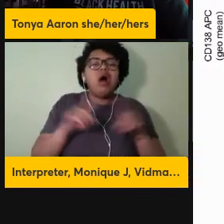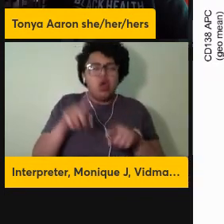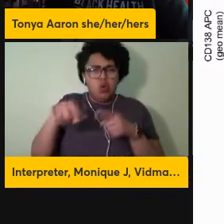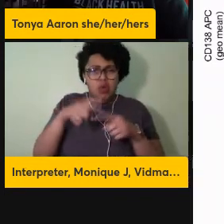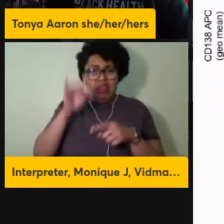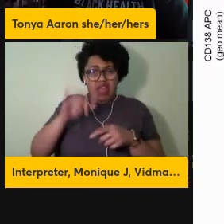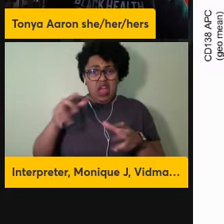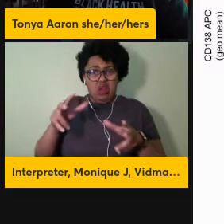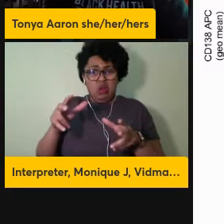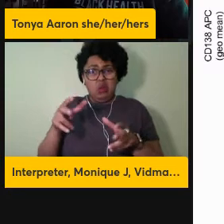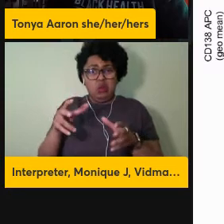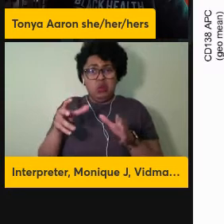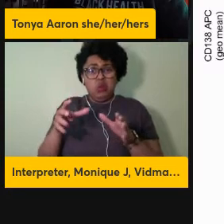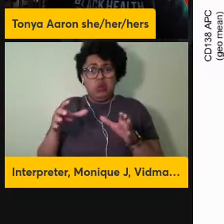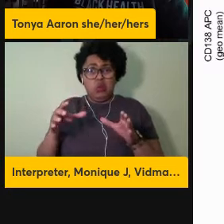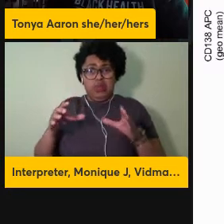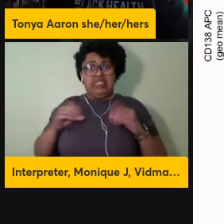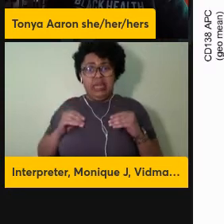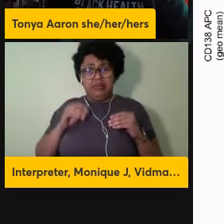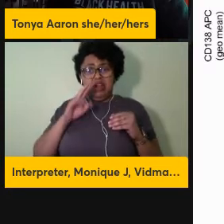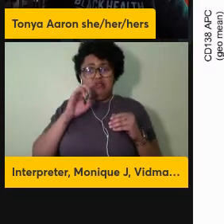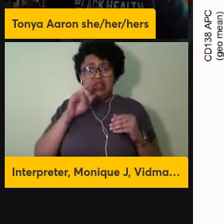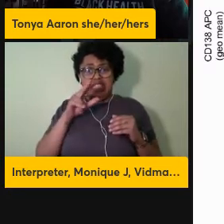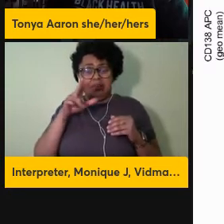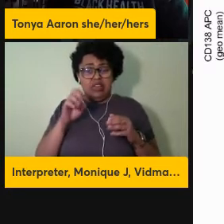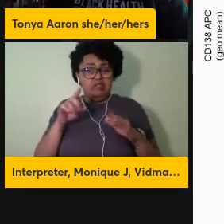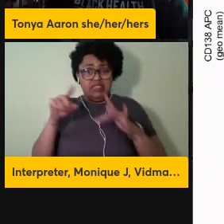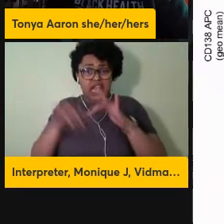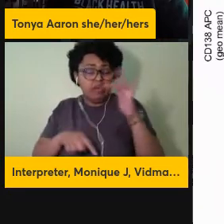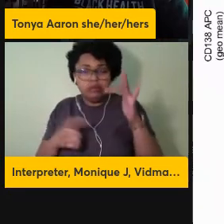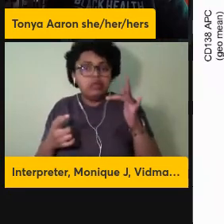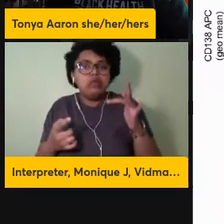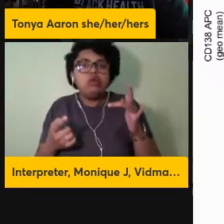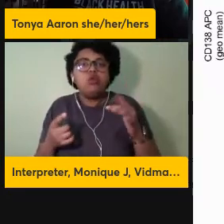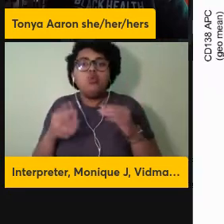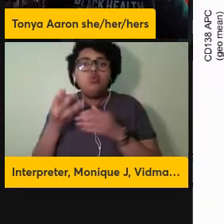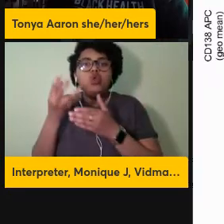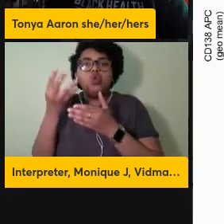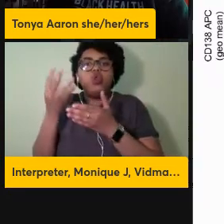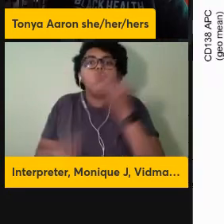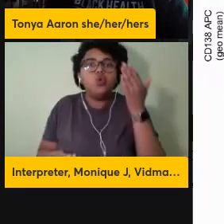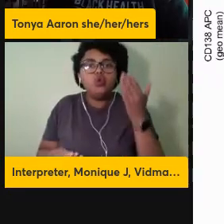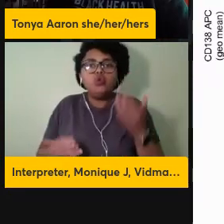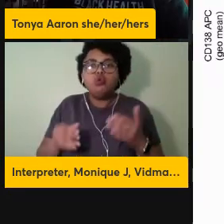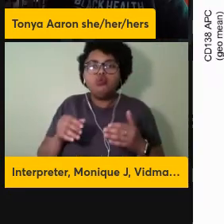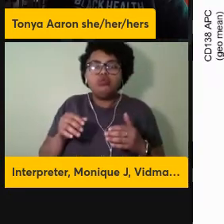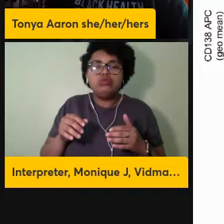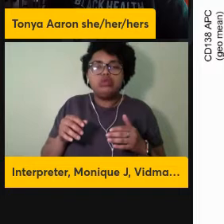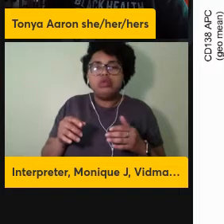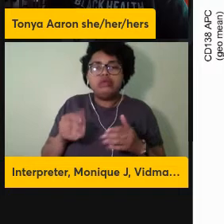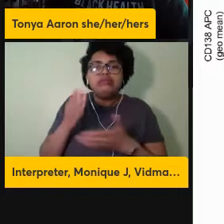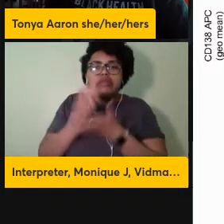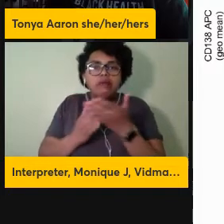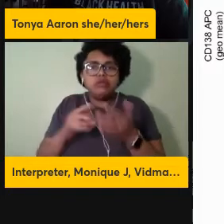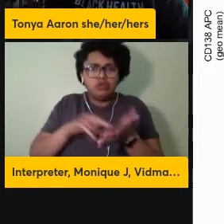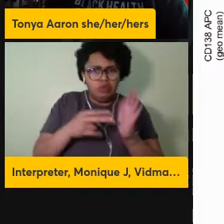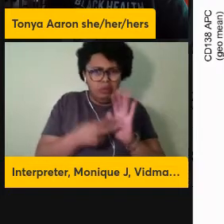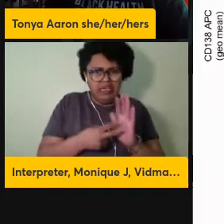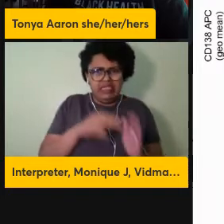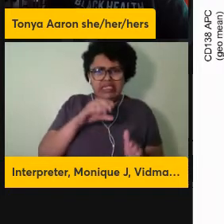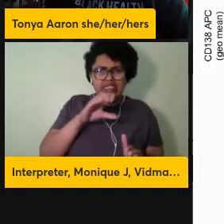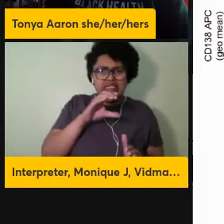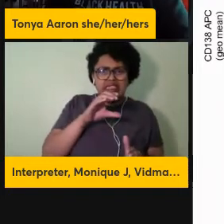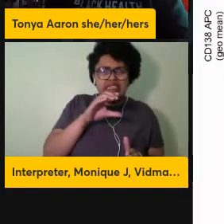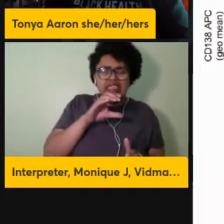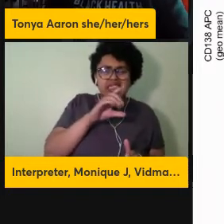in CD138 expression, leading us to believe that TNF-alpha is causing a decrease in CD138 expression in